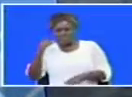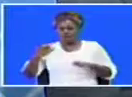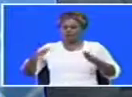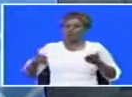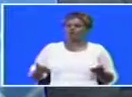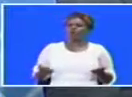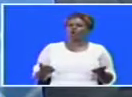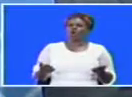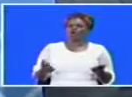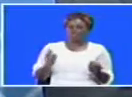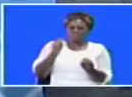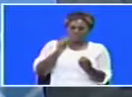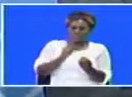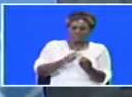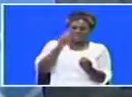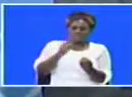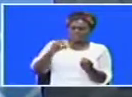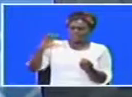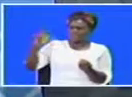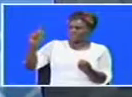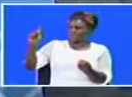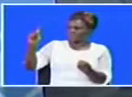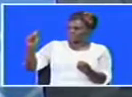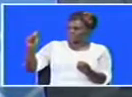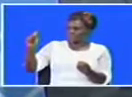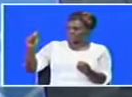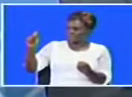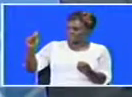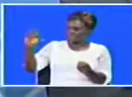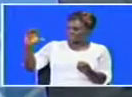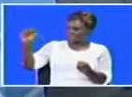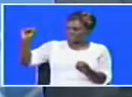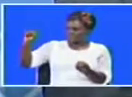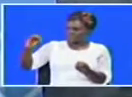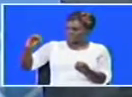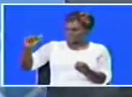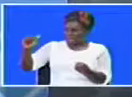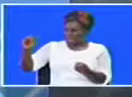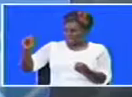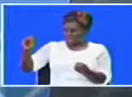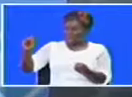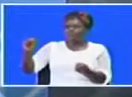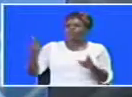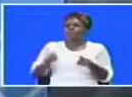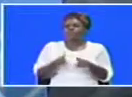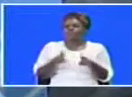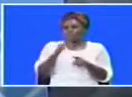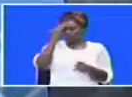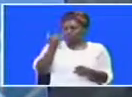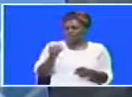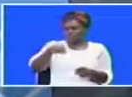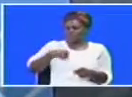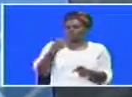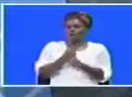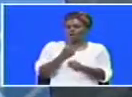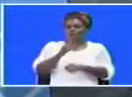the diagnostic tools, that is CT scan and MRI, to enable the capitation to get grounded. And that's why we